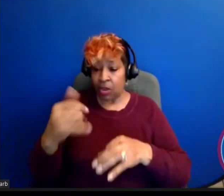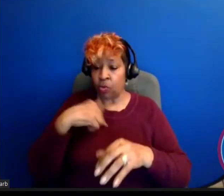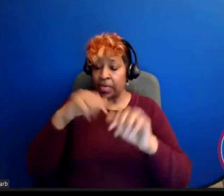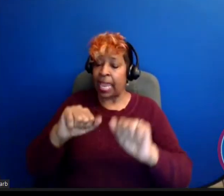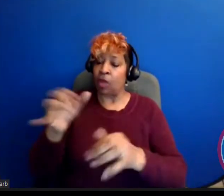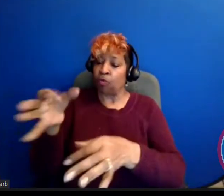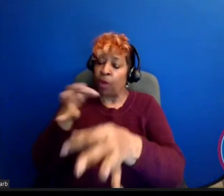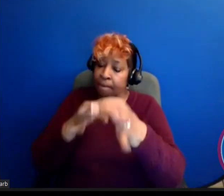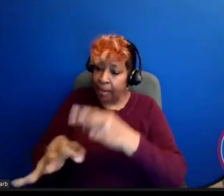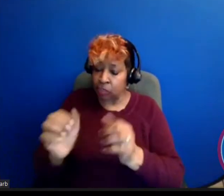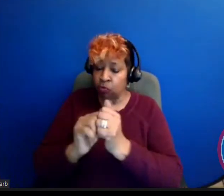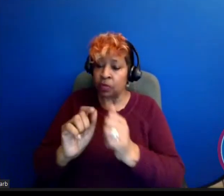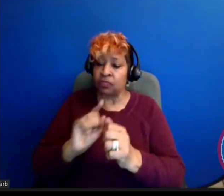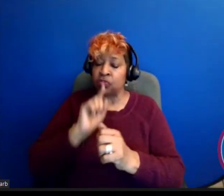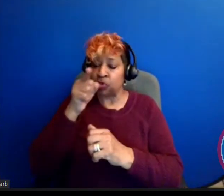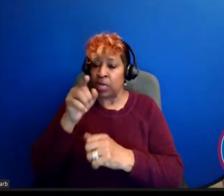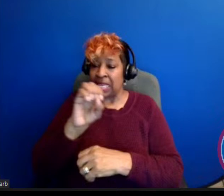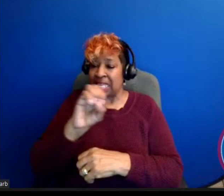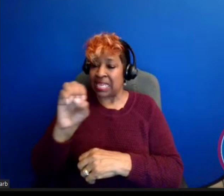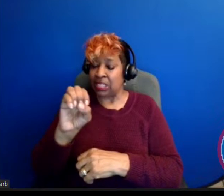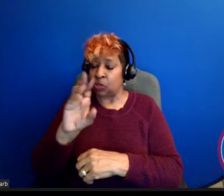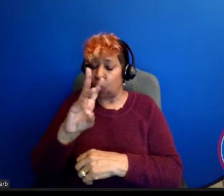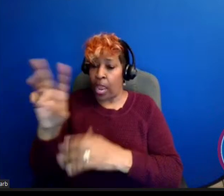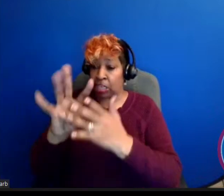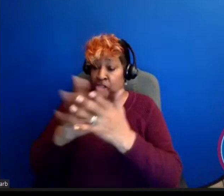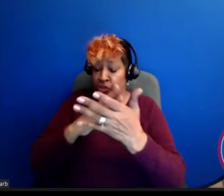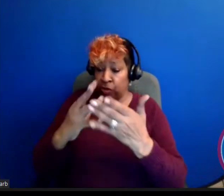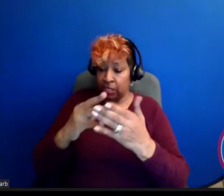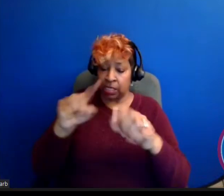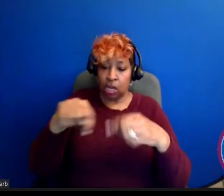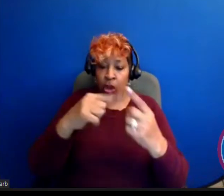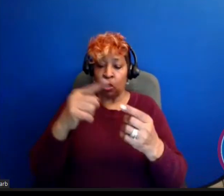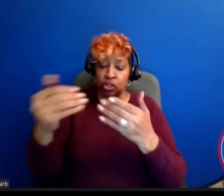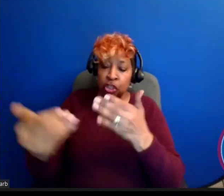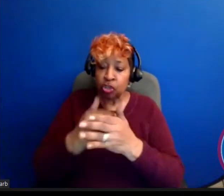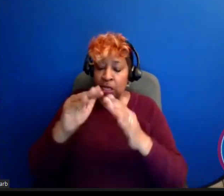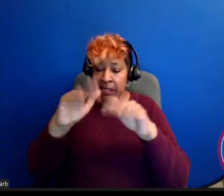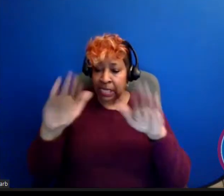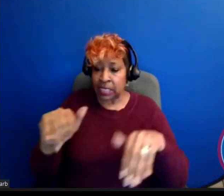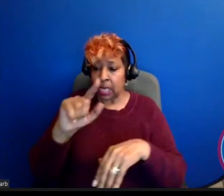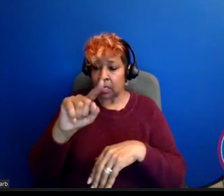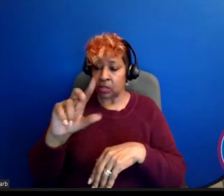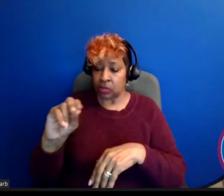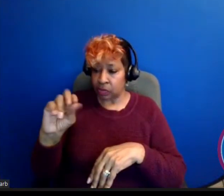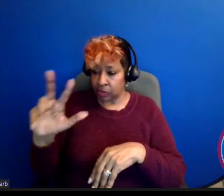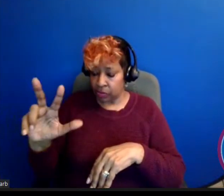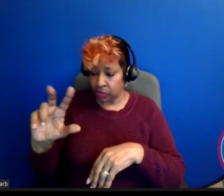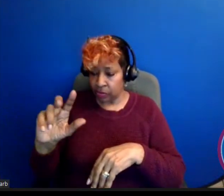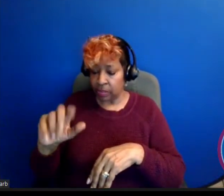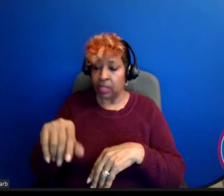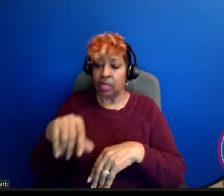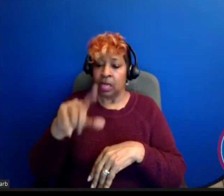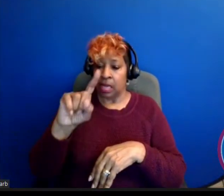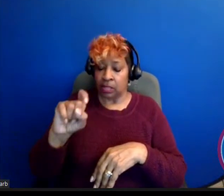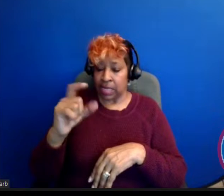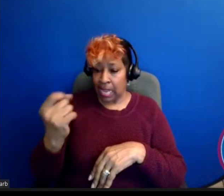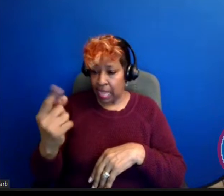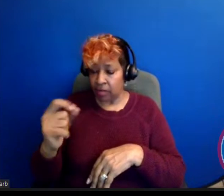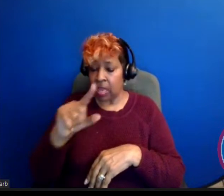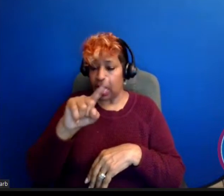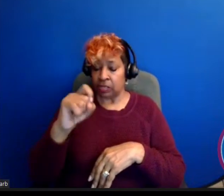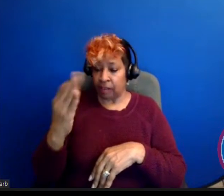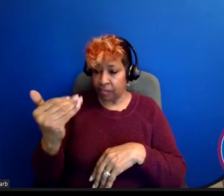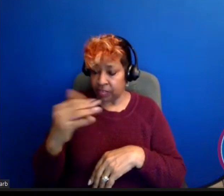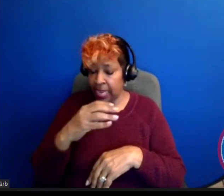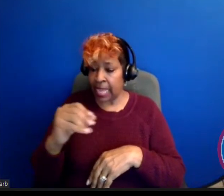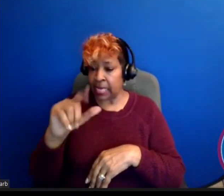with a true east-west grid that goes to the new stations at 103rd, 111th, 115th, and 130th down there.